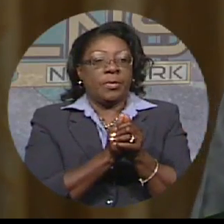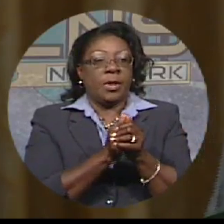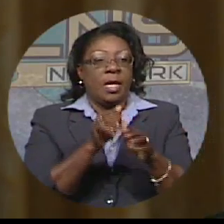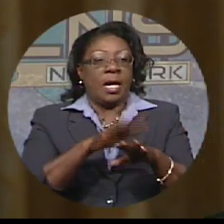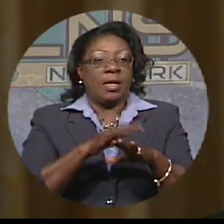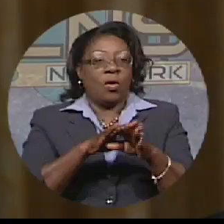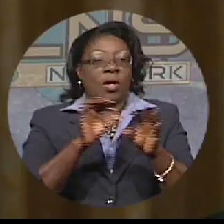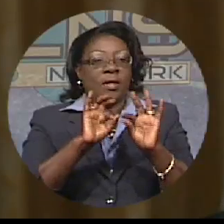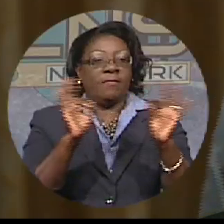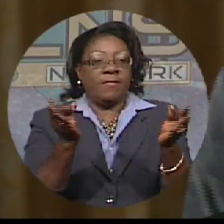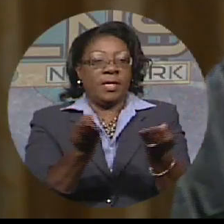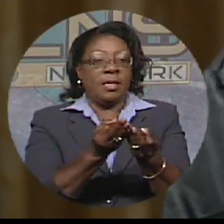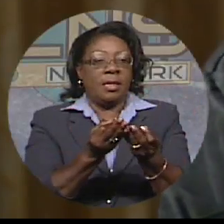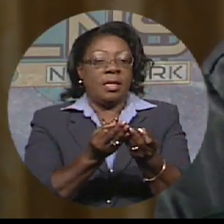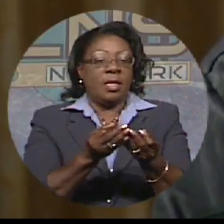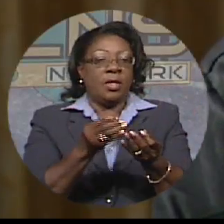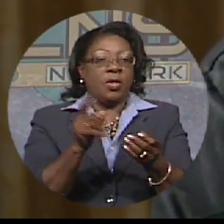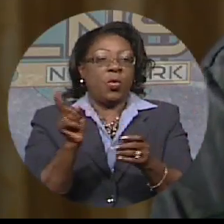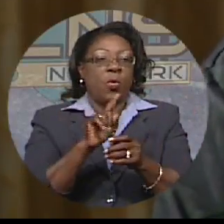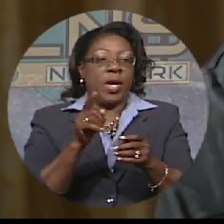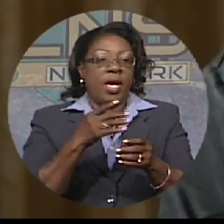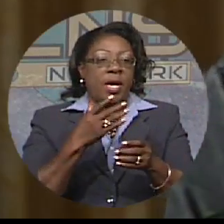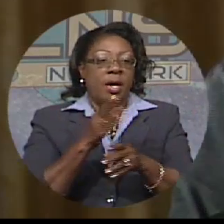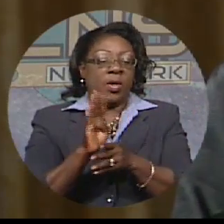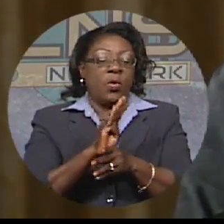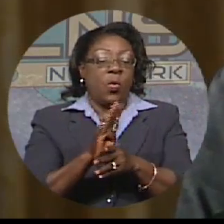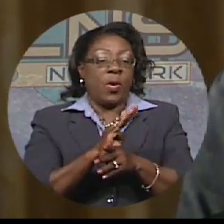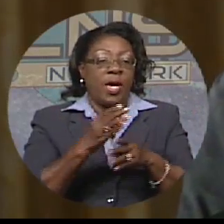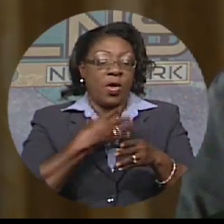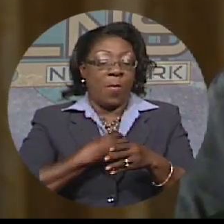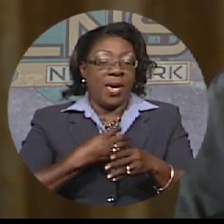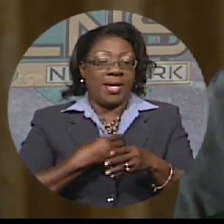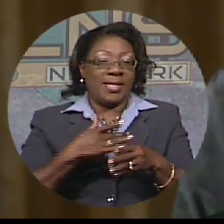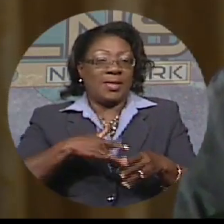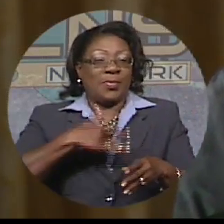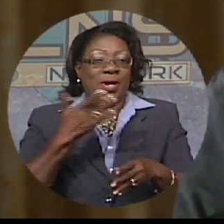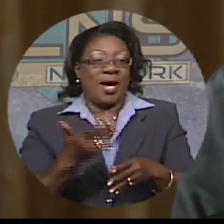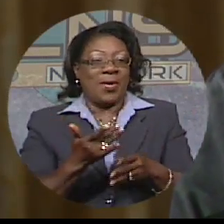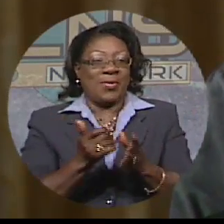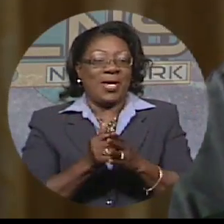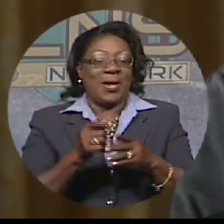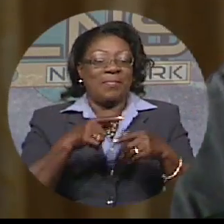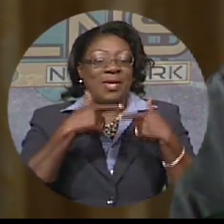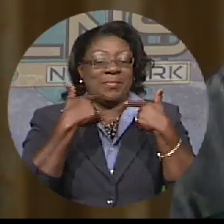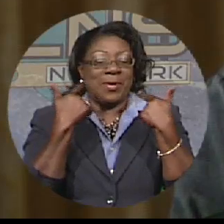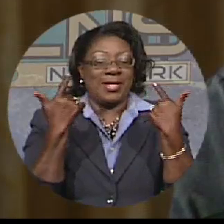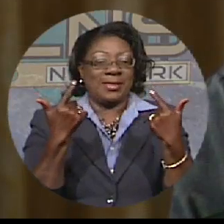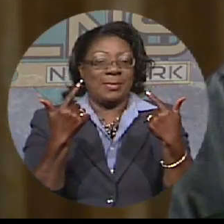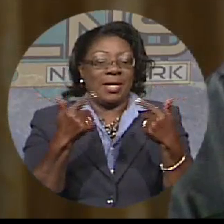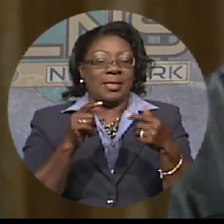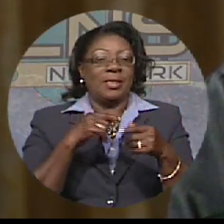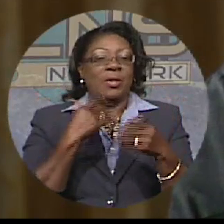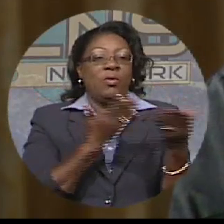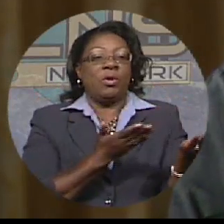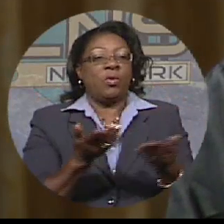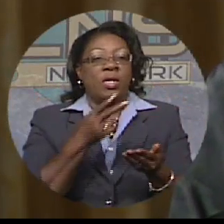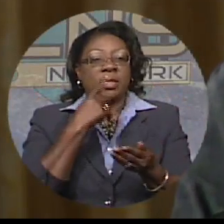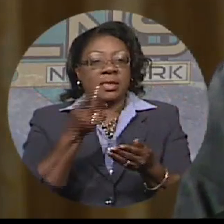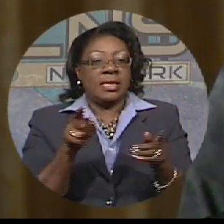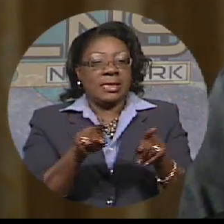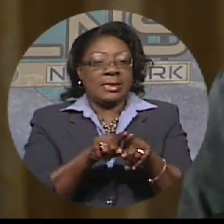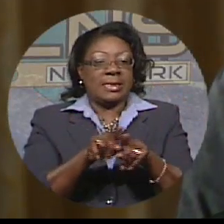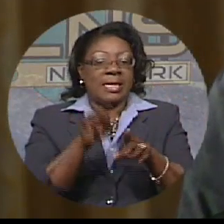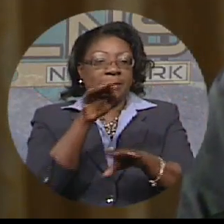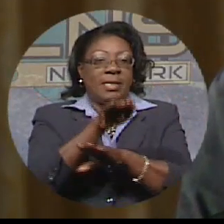and on the field. You wear your medals proudly, walking around with confidence and big, bright smiles. We want to see the